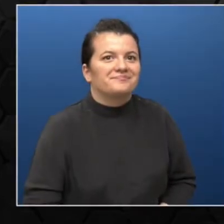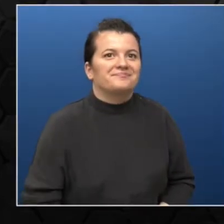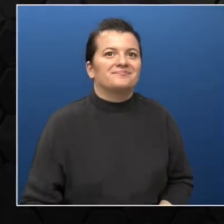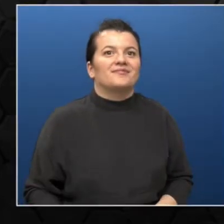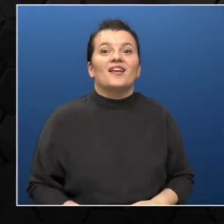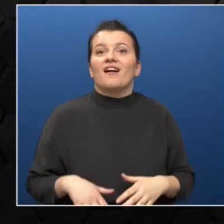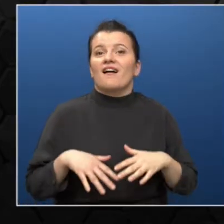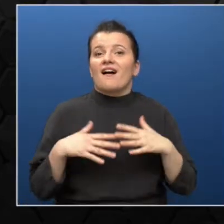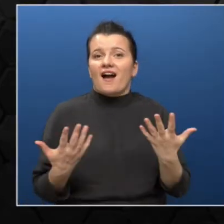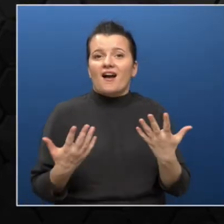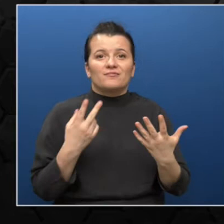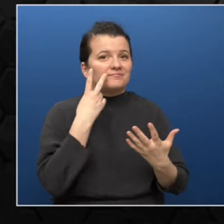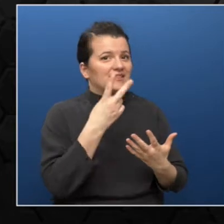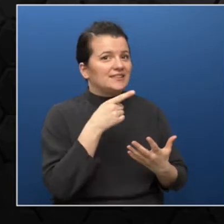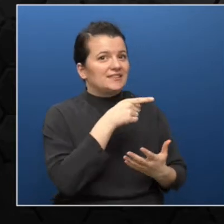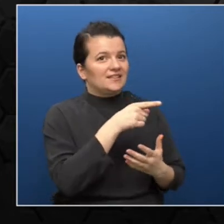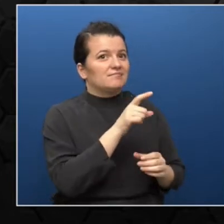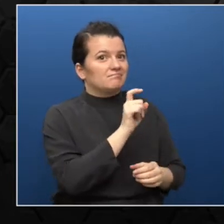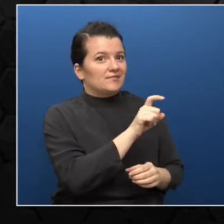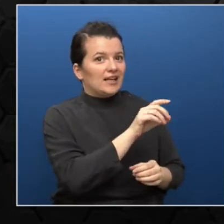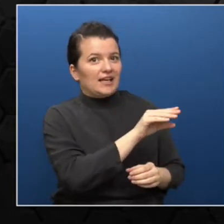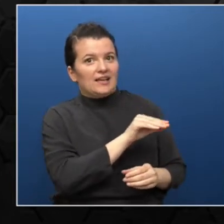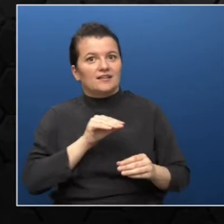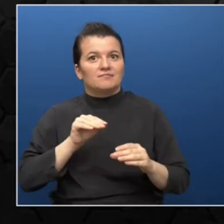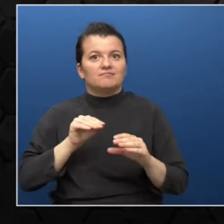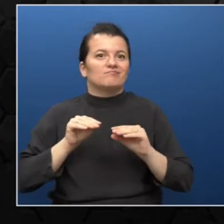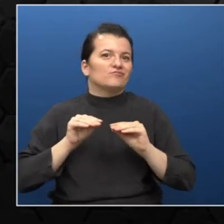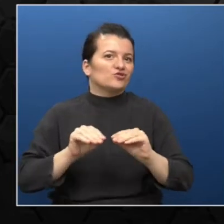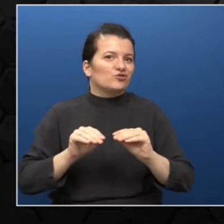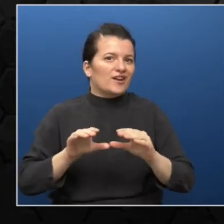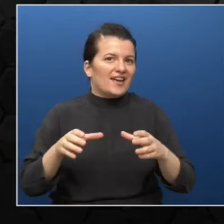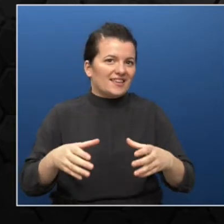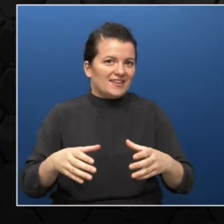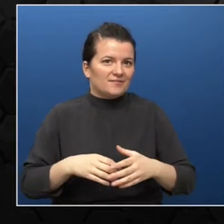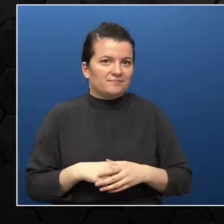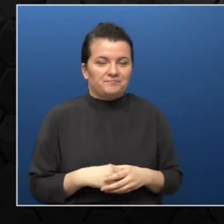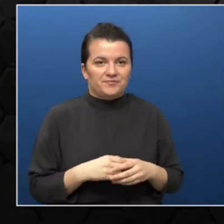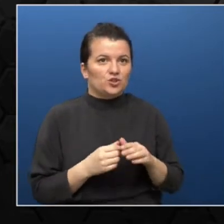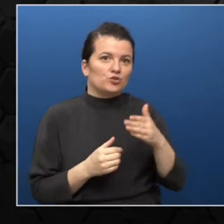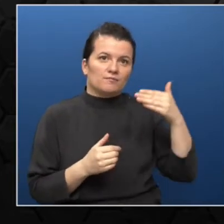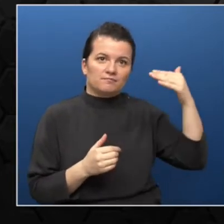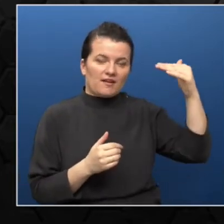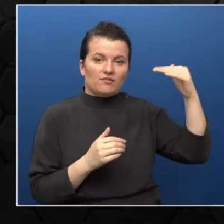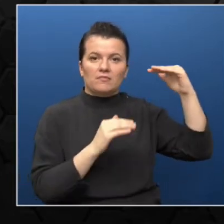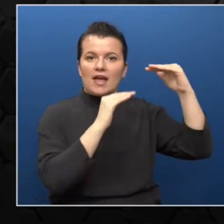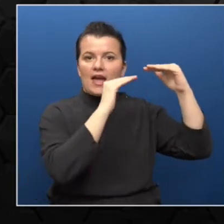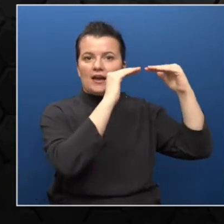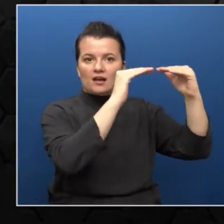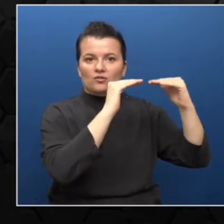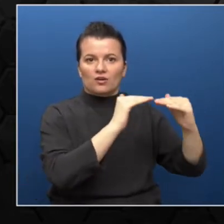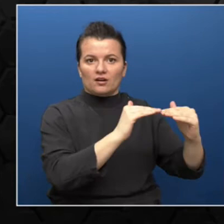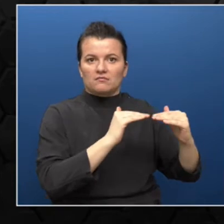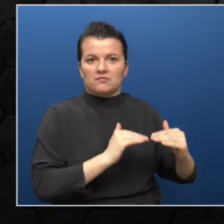set. So now you can see on the left-hand side here, we have the other category, which now